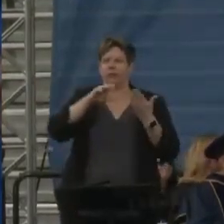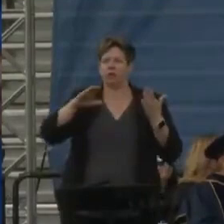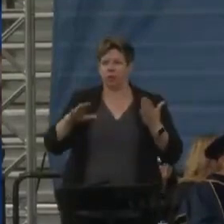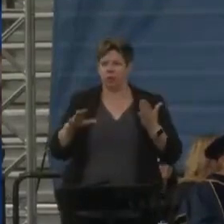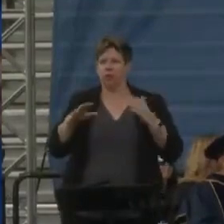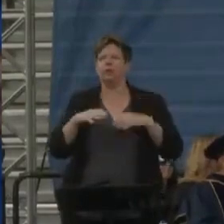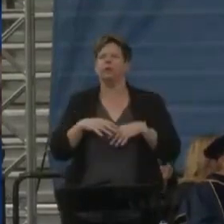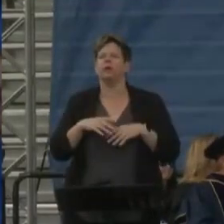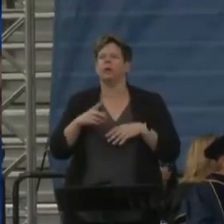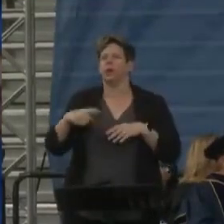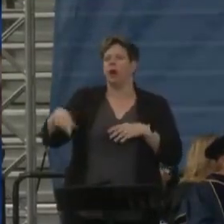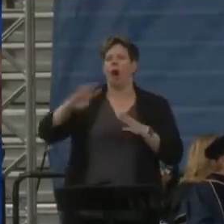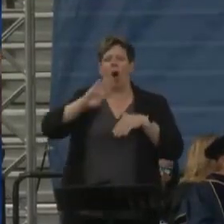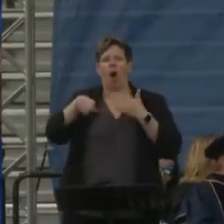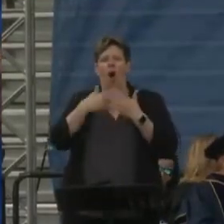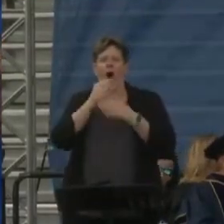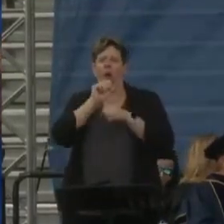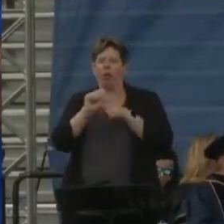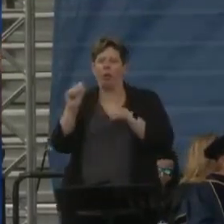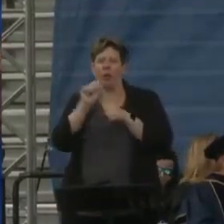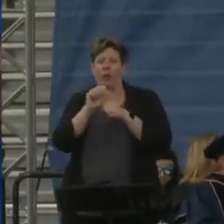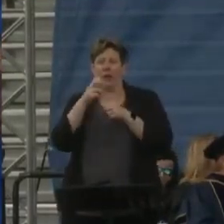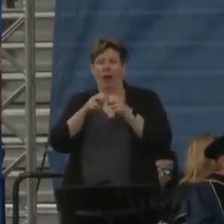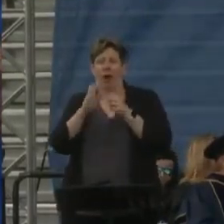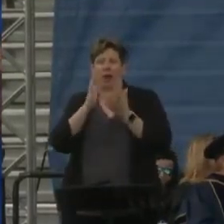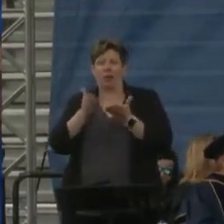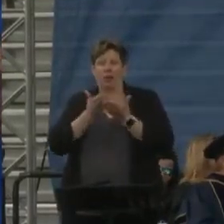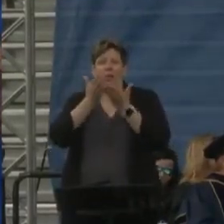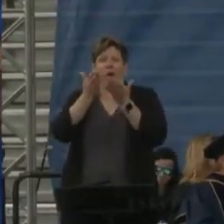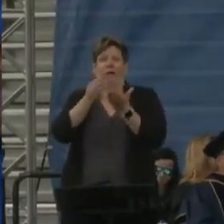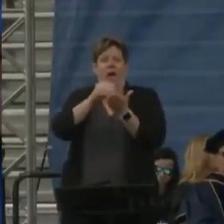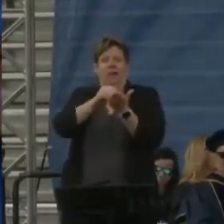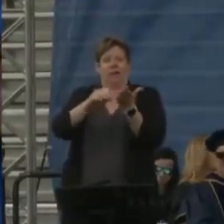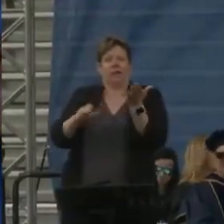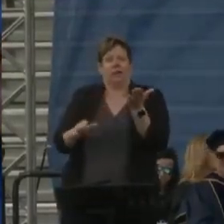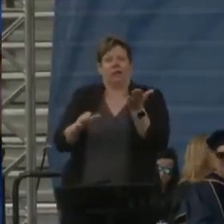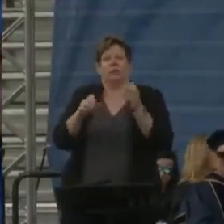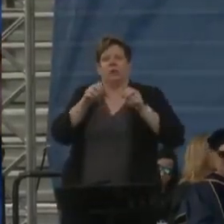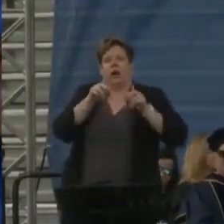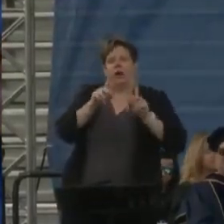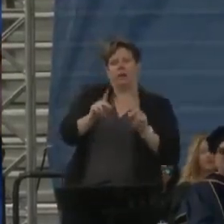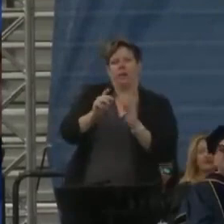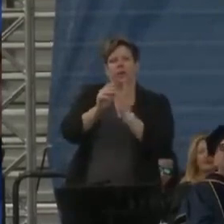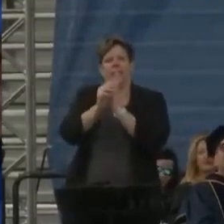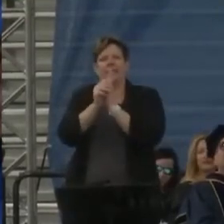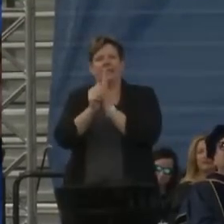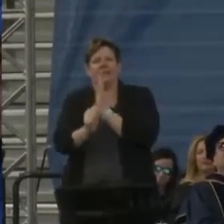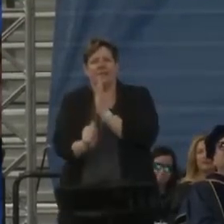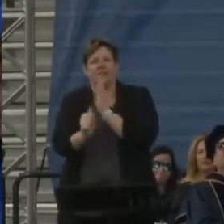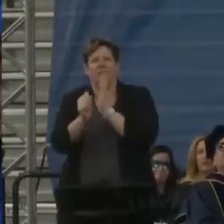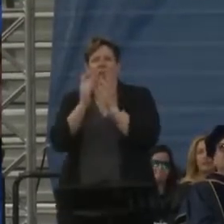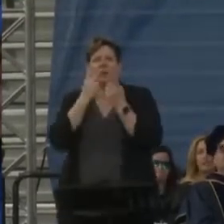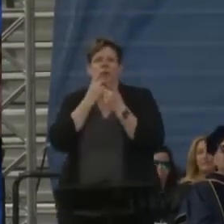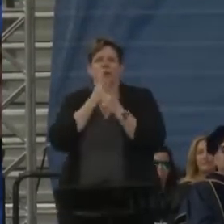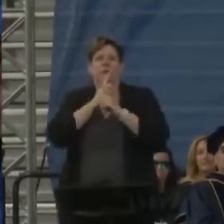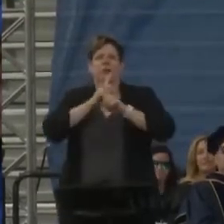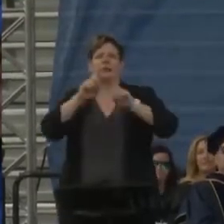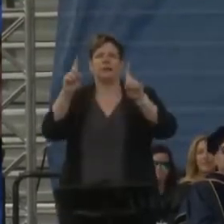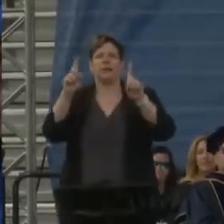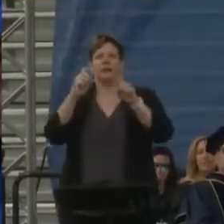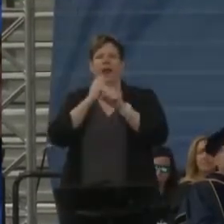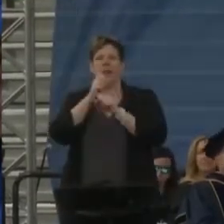all working to give us, the students, the opportunities and skills to succeed and to serve those who come after